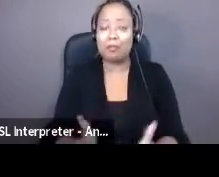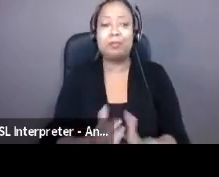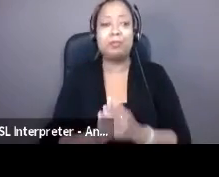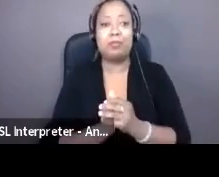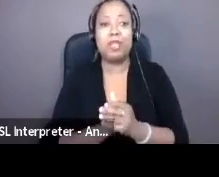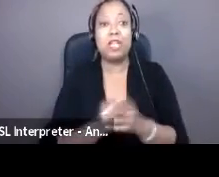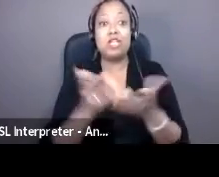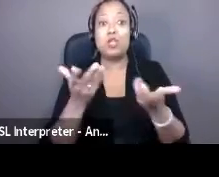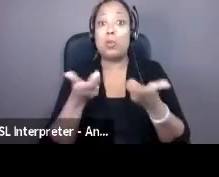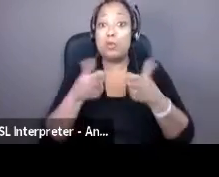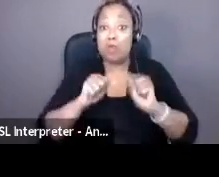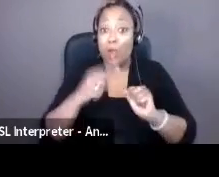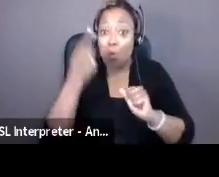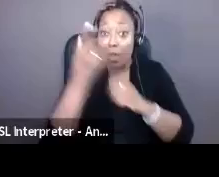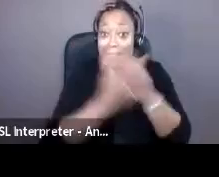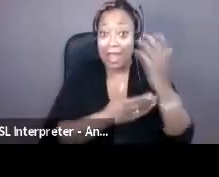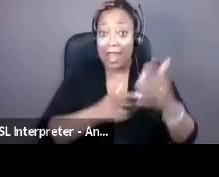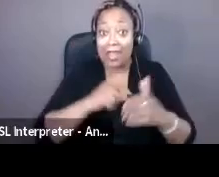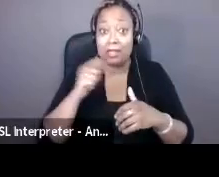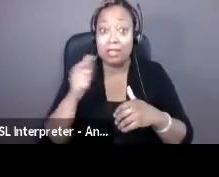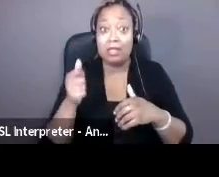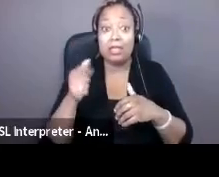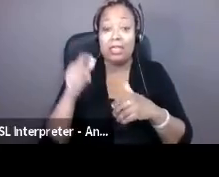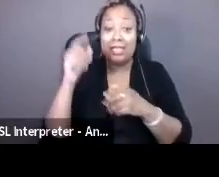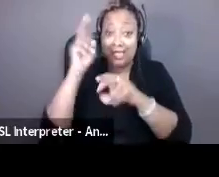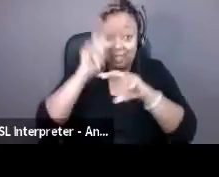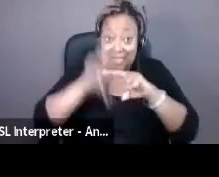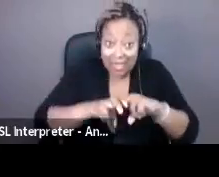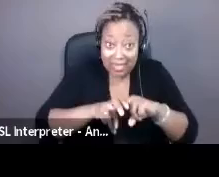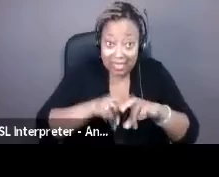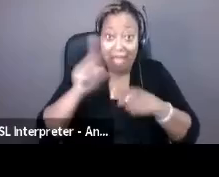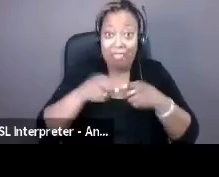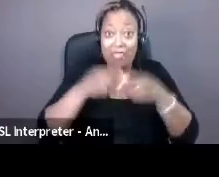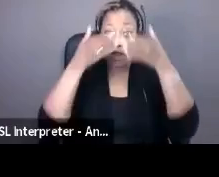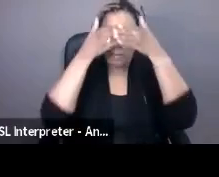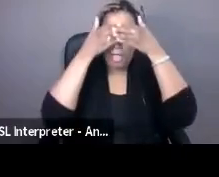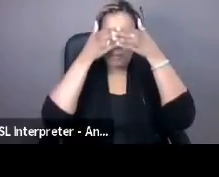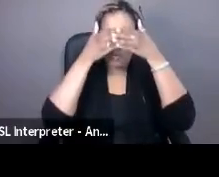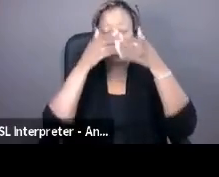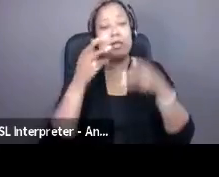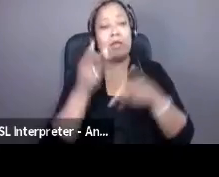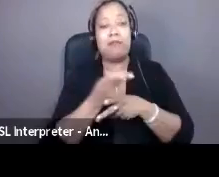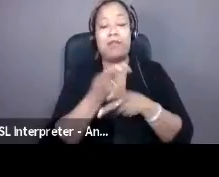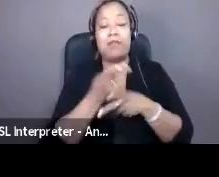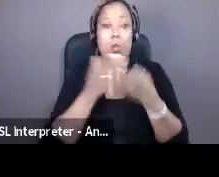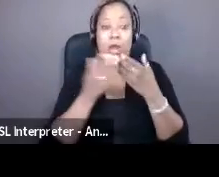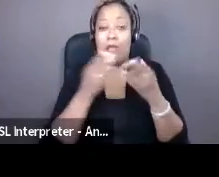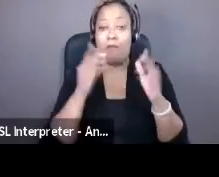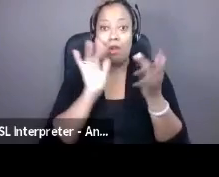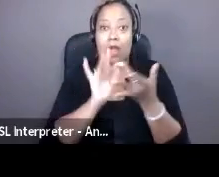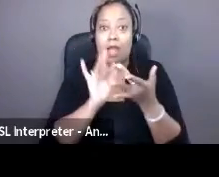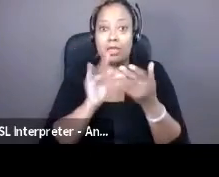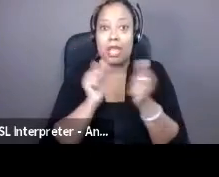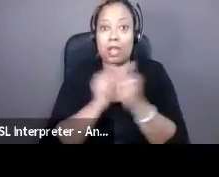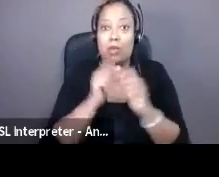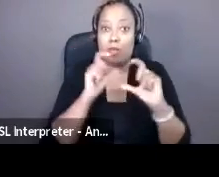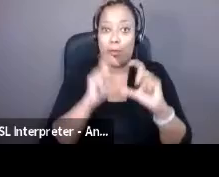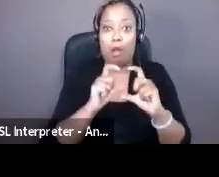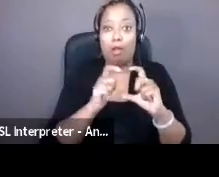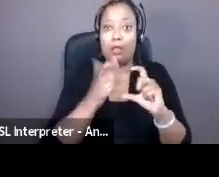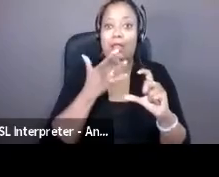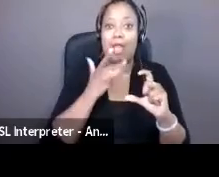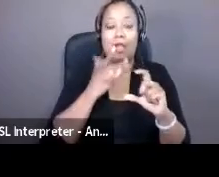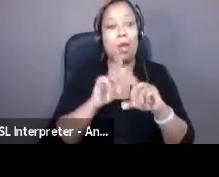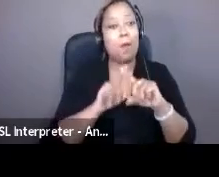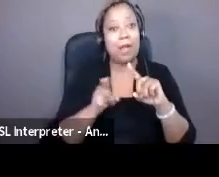try to hit a golf ball one-handed while sitting down and then blindfolded, I figured whatever contact I made with the ball would have been sheer luck. But